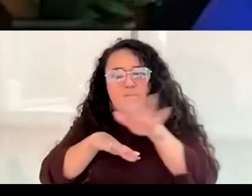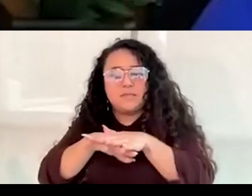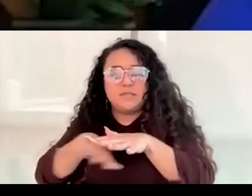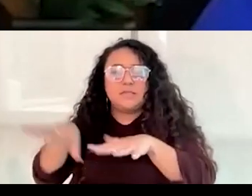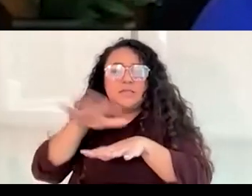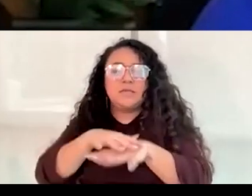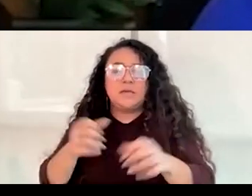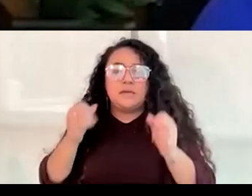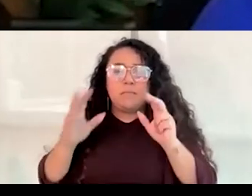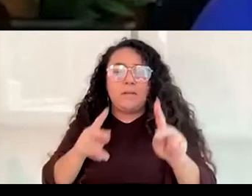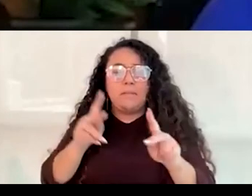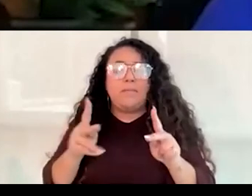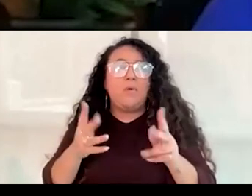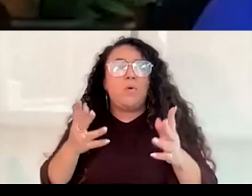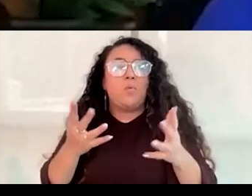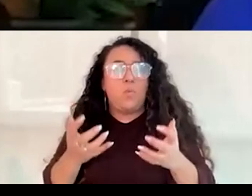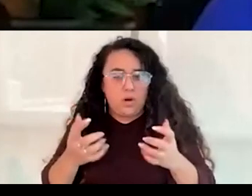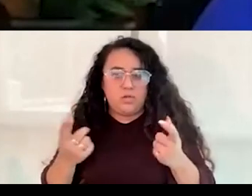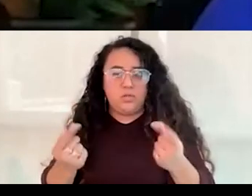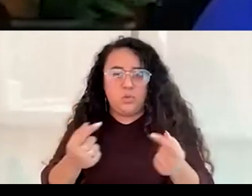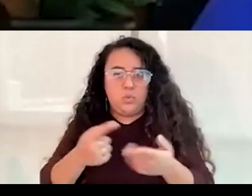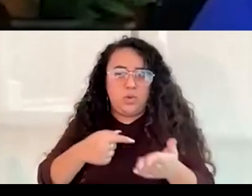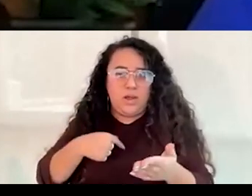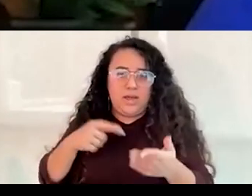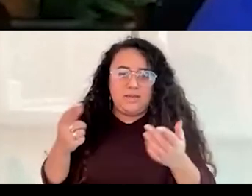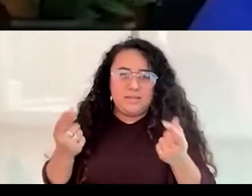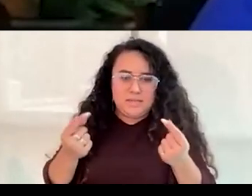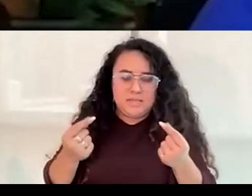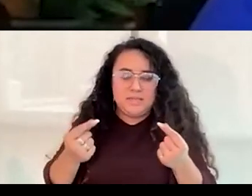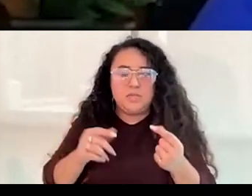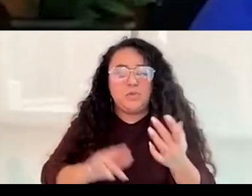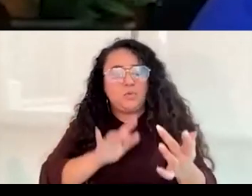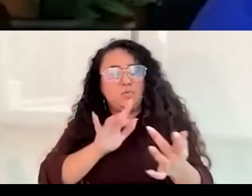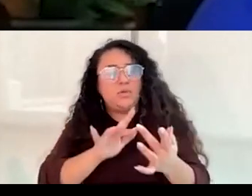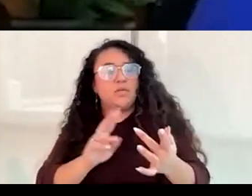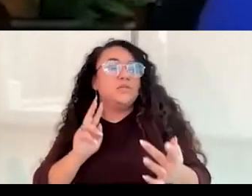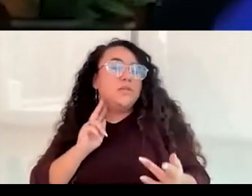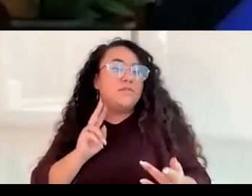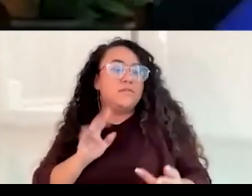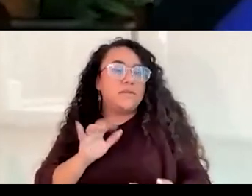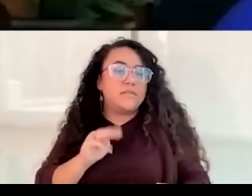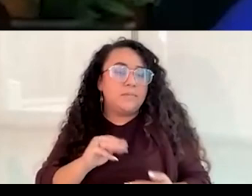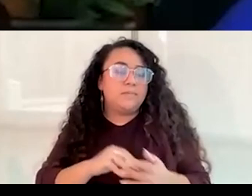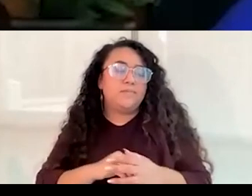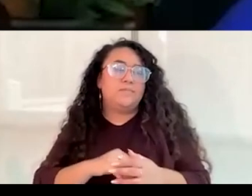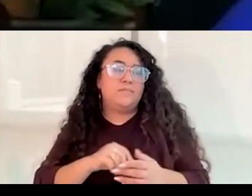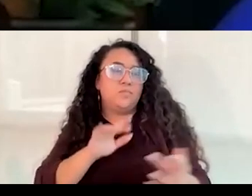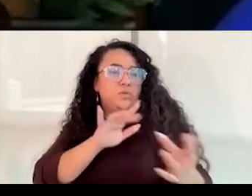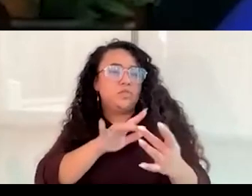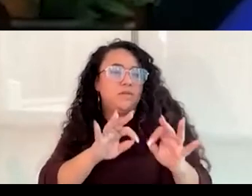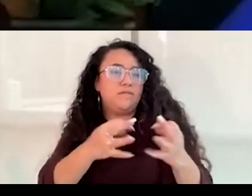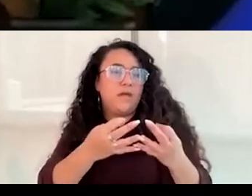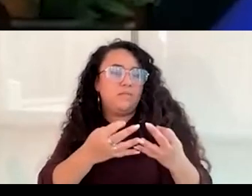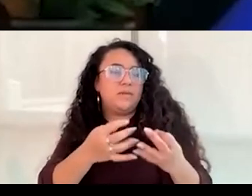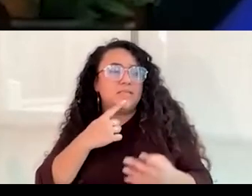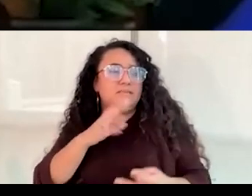victims and their families to say, you know, I'm sorry for what I did. But the state, there's no mechanism